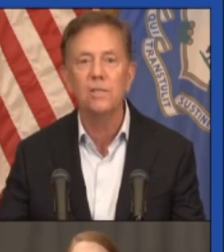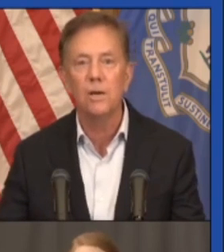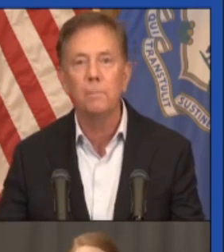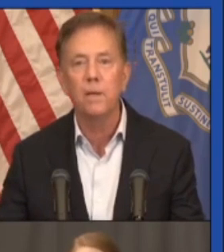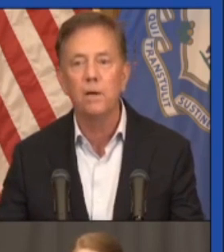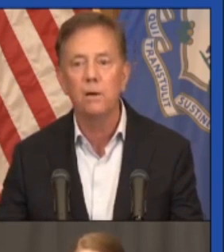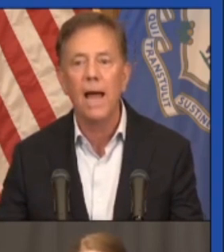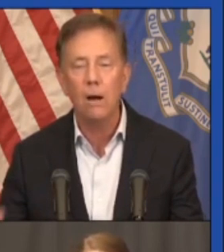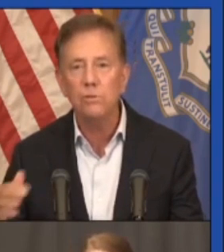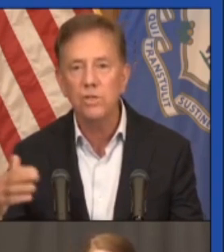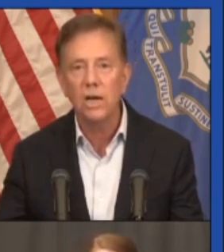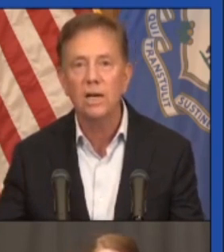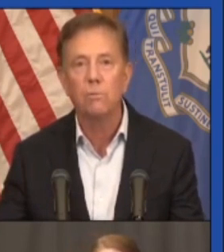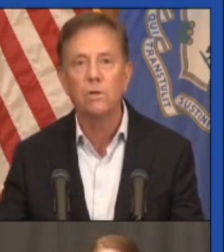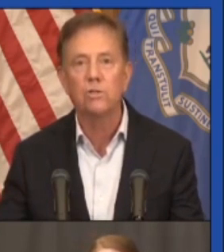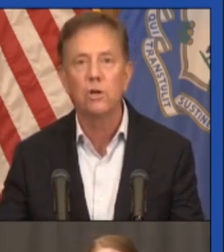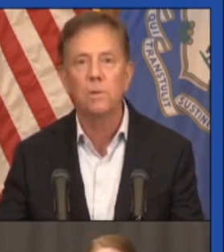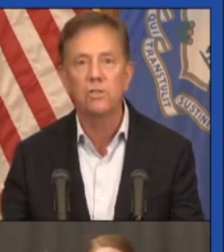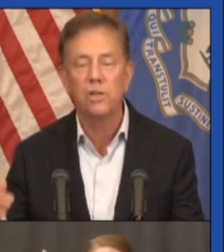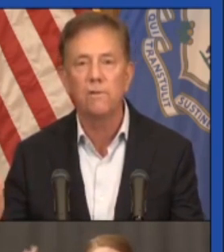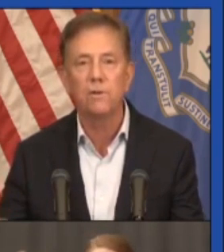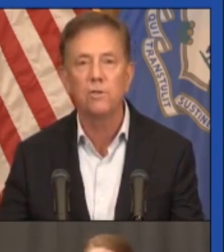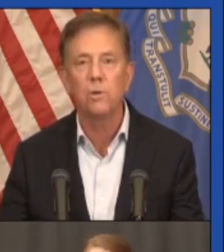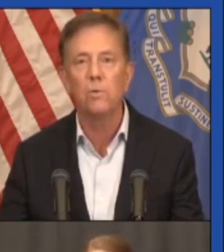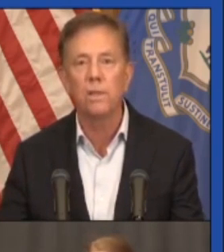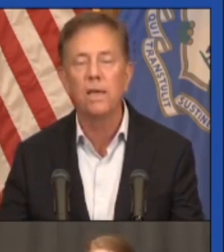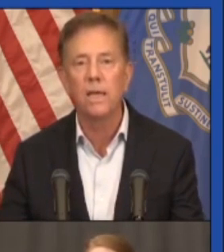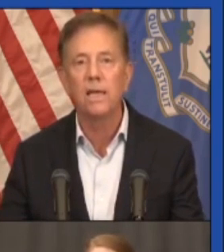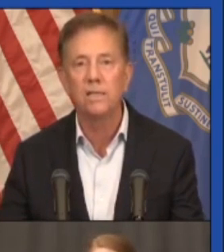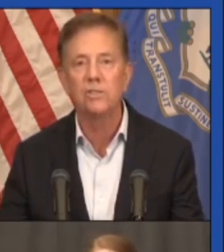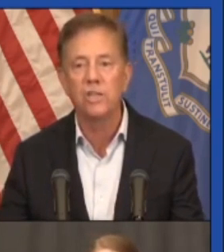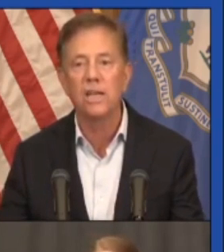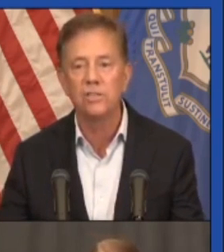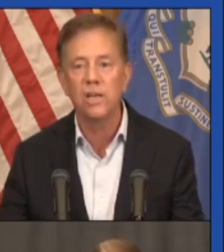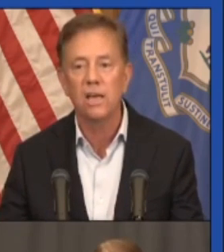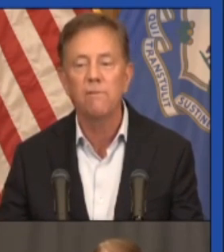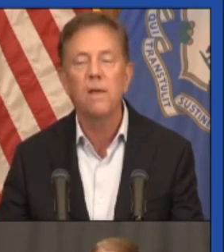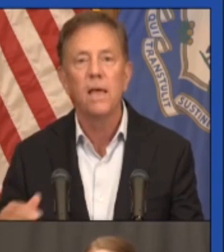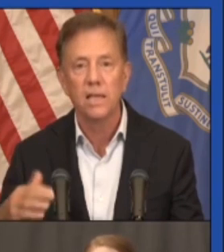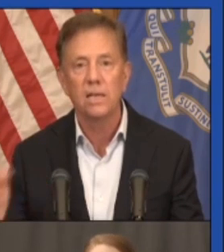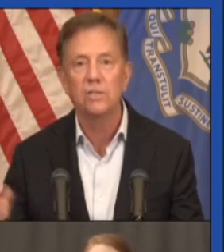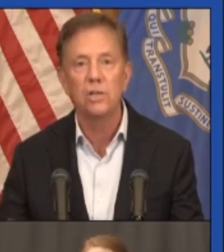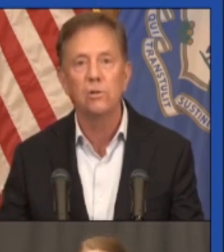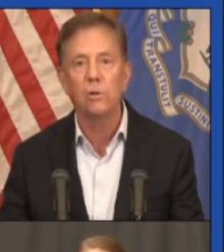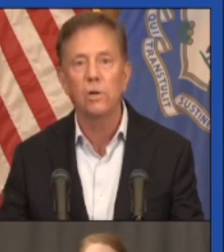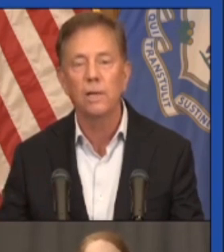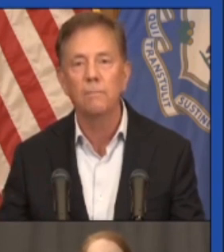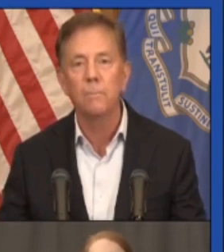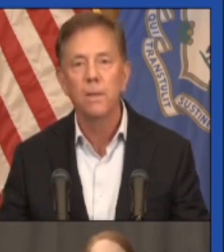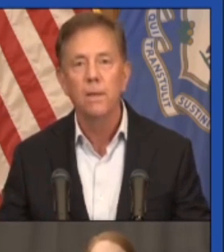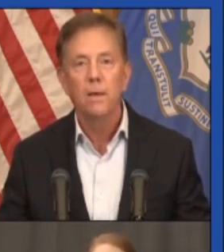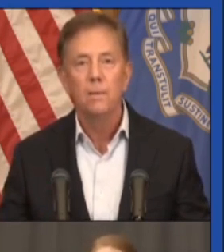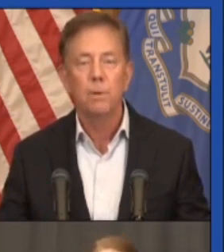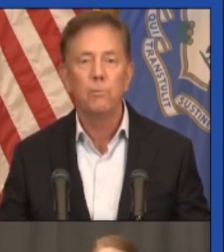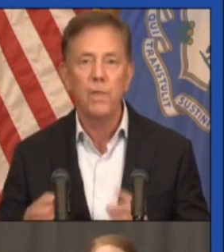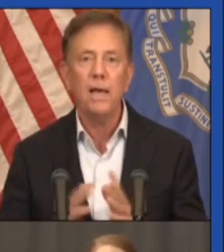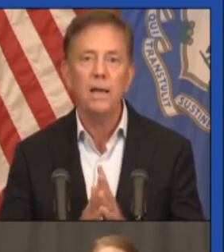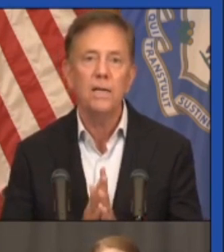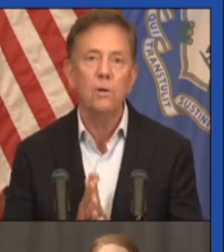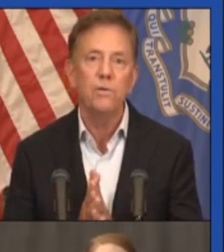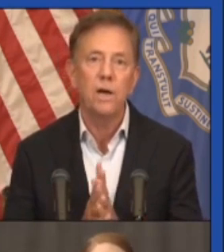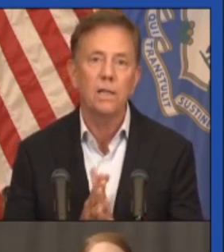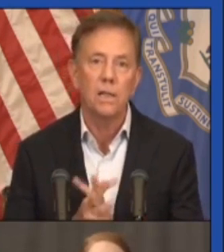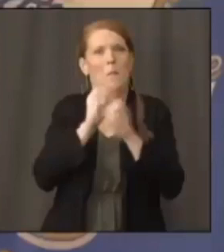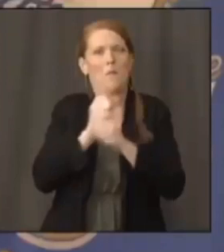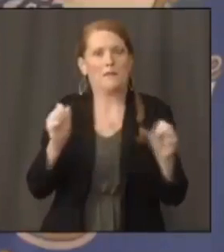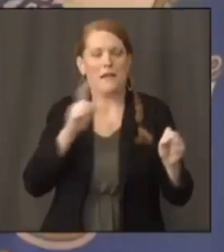kids lined up here outside where it's so much safer, doing what they can to stay safe and to continue learning. But with that,